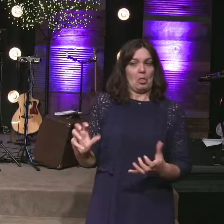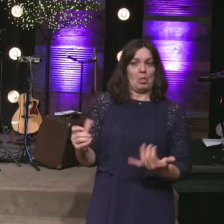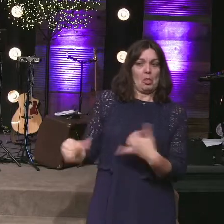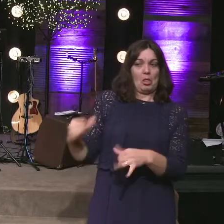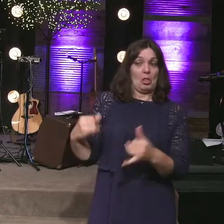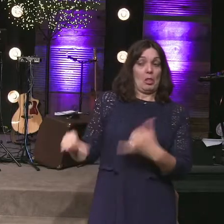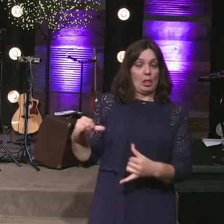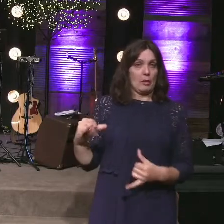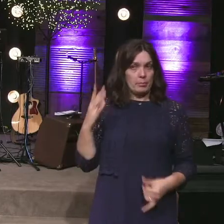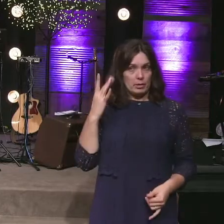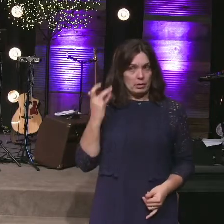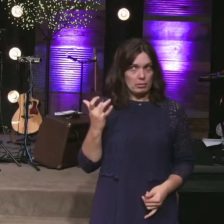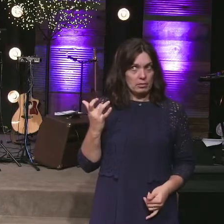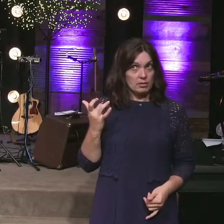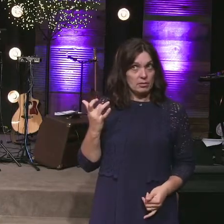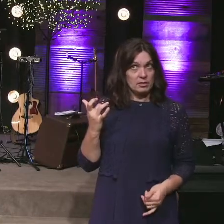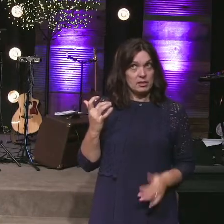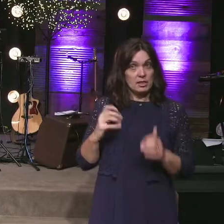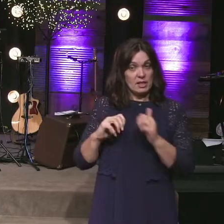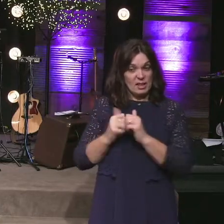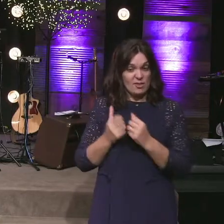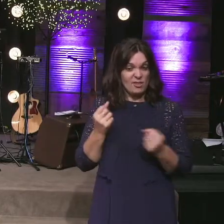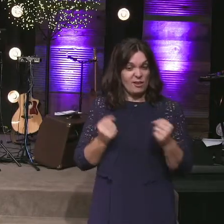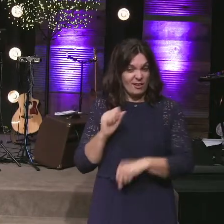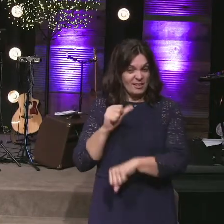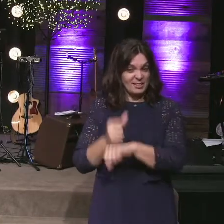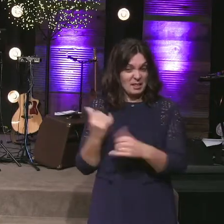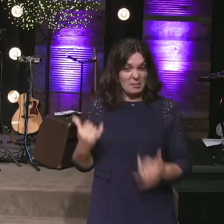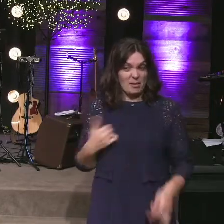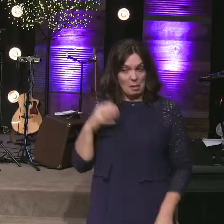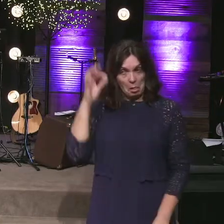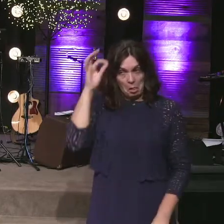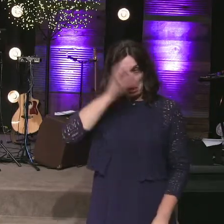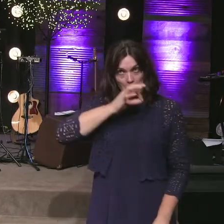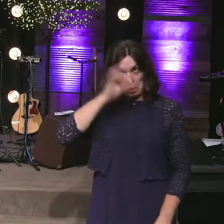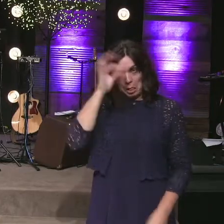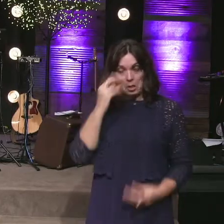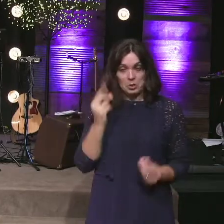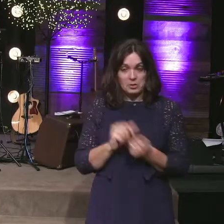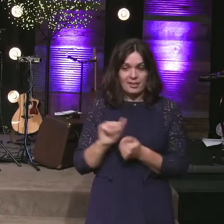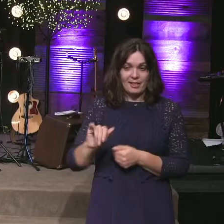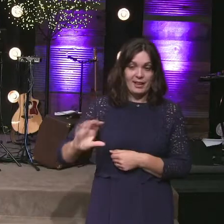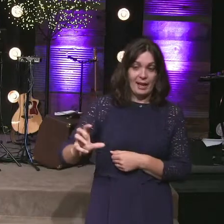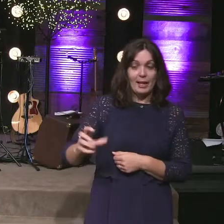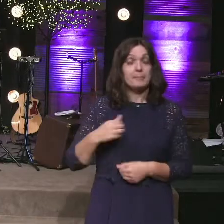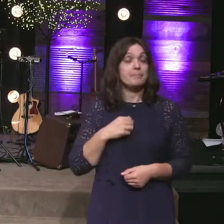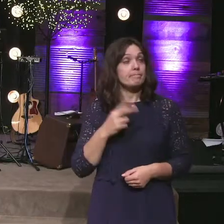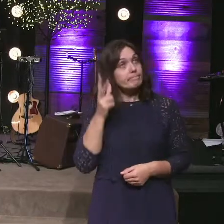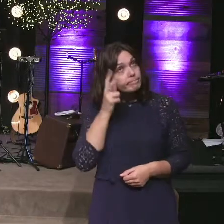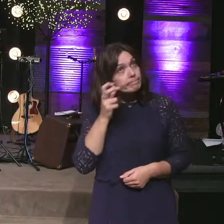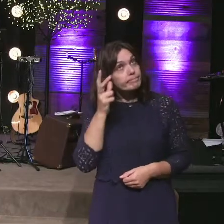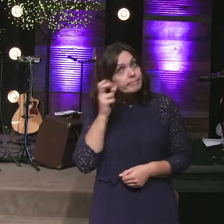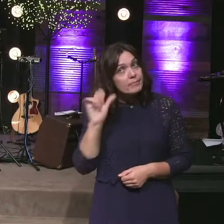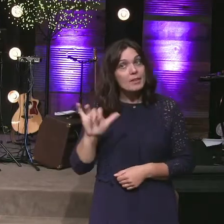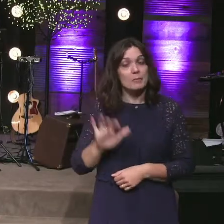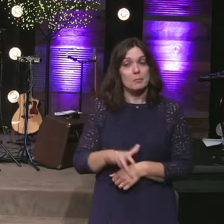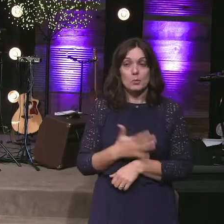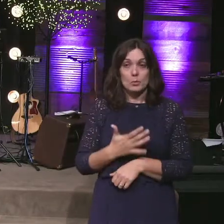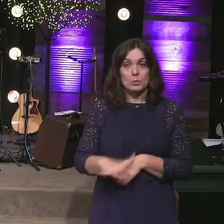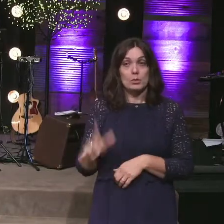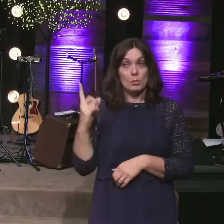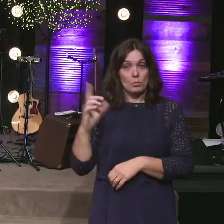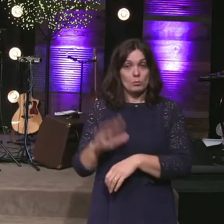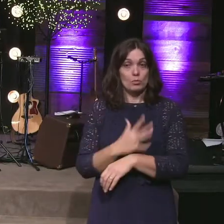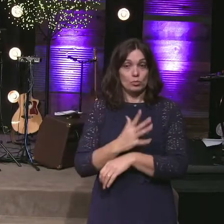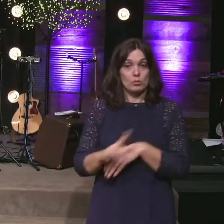frankly, the way they make them nowadays, I don't know how to do it anyway. So I'm listening to country music, and this song came on